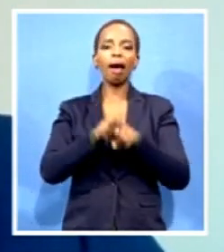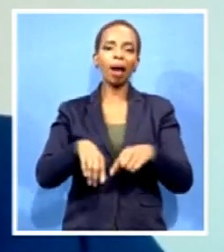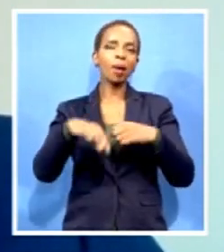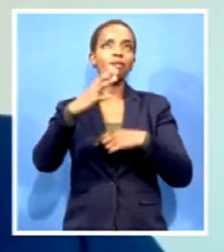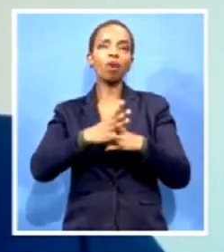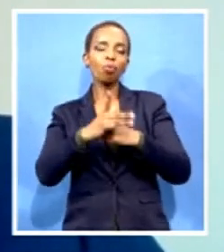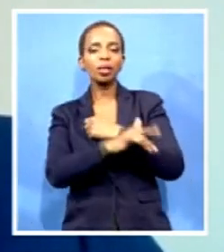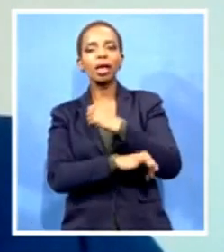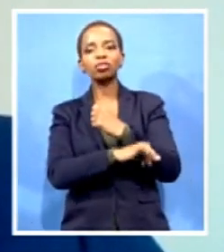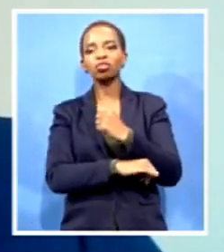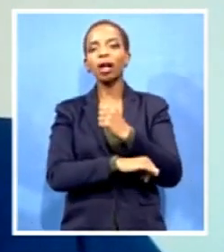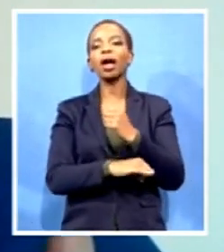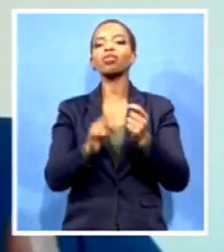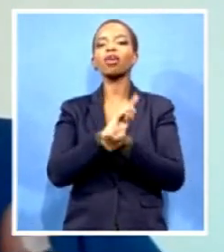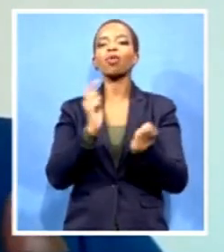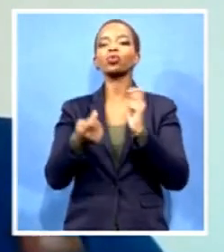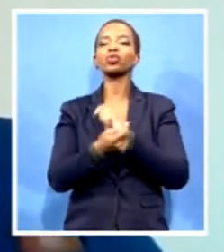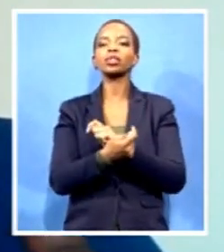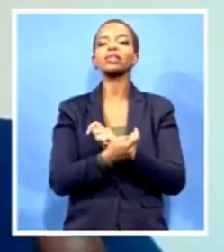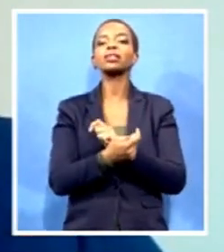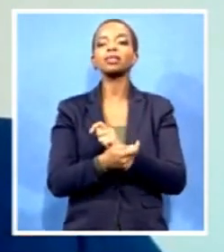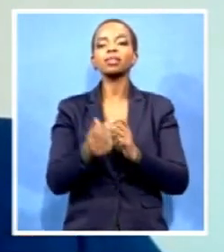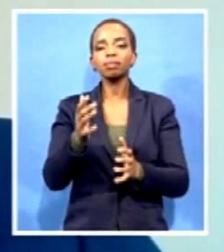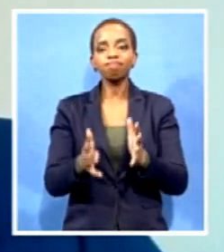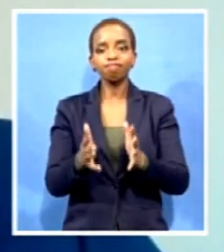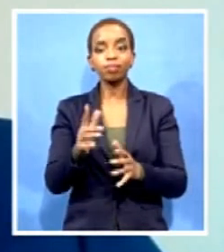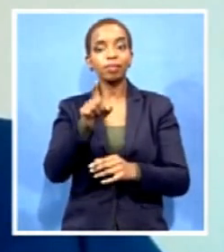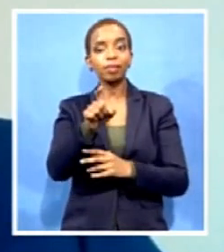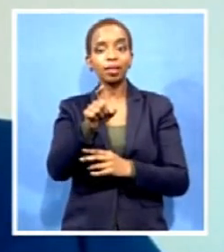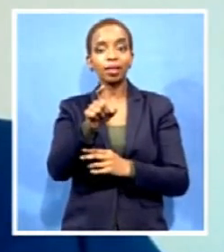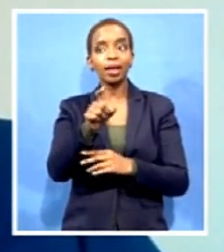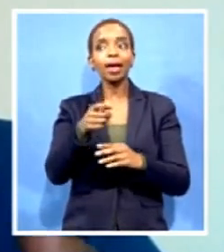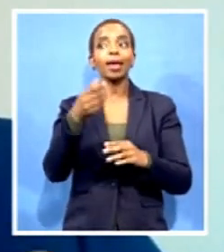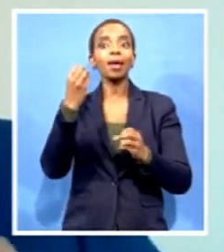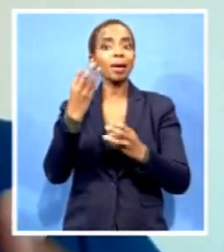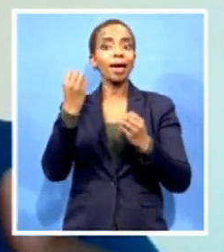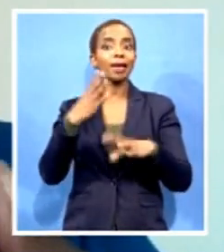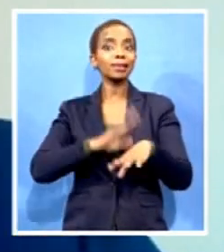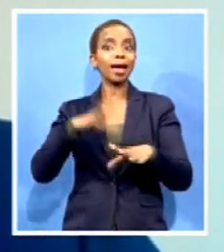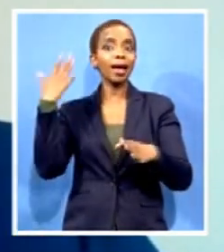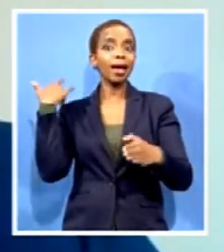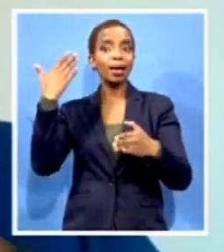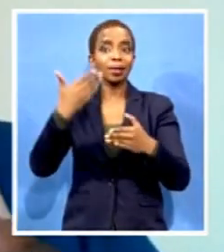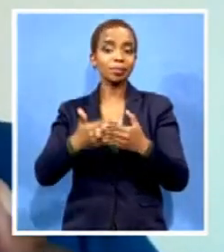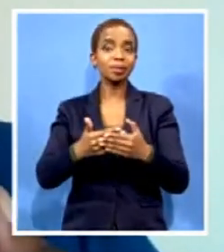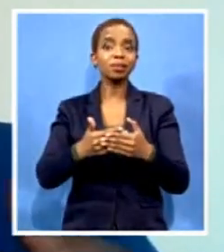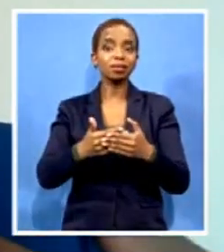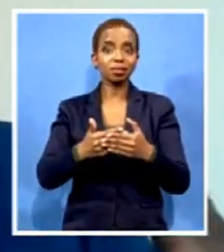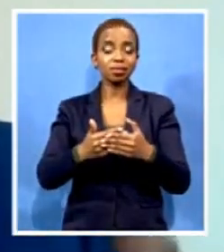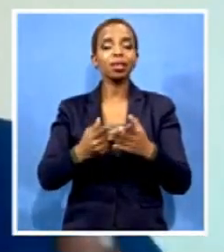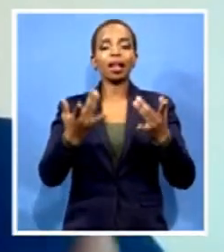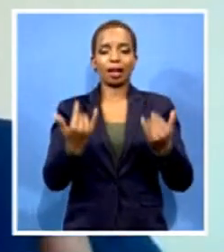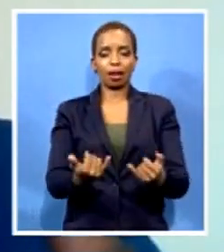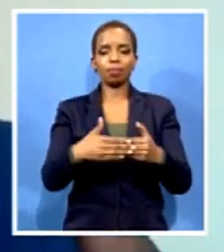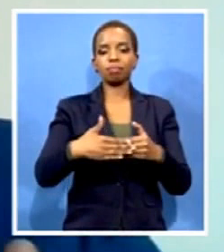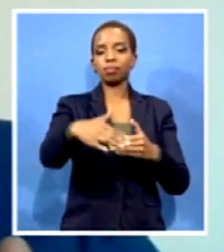So any parent, any student that they're trying to access content, but they